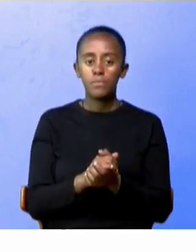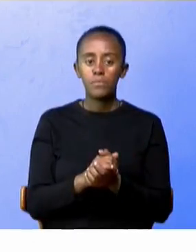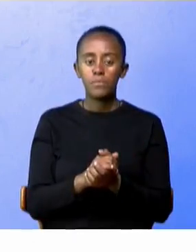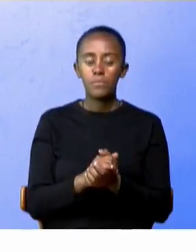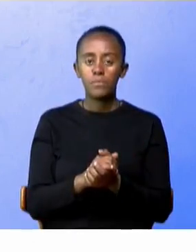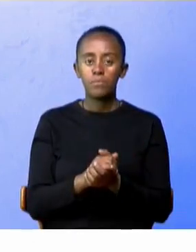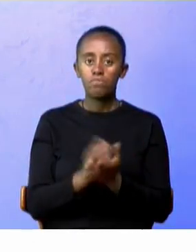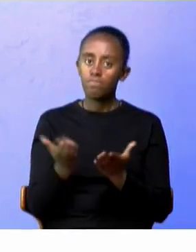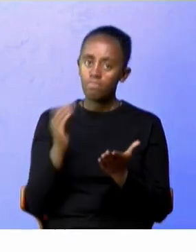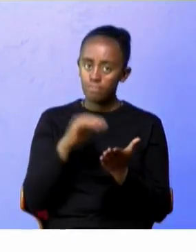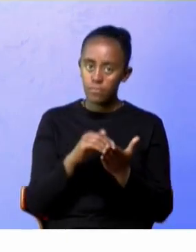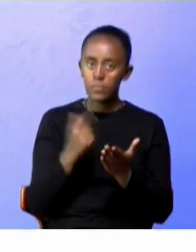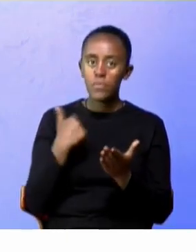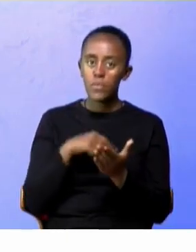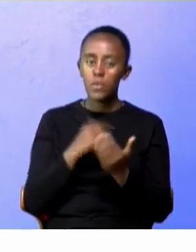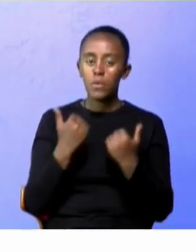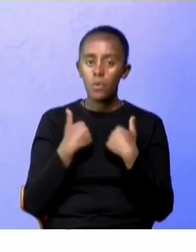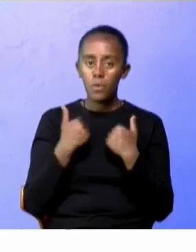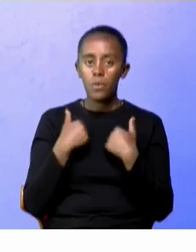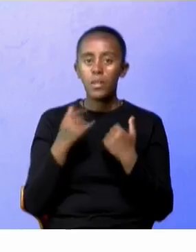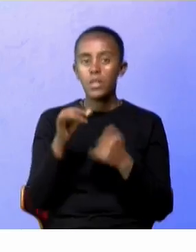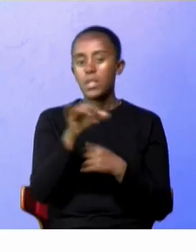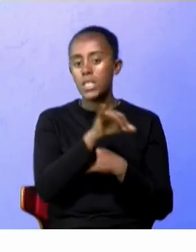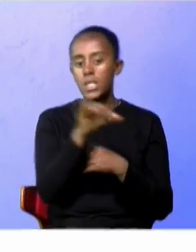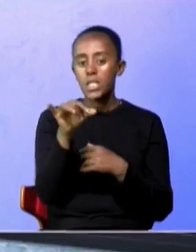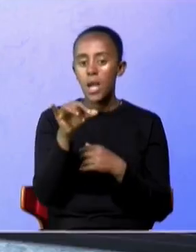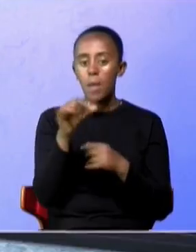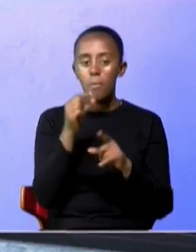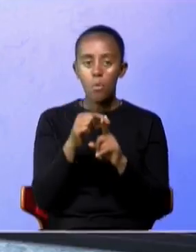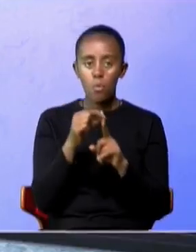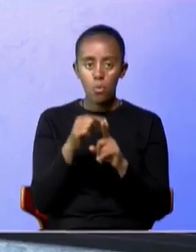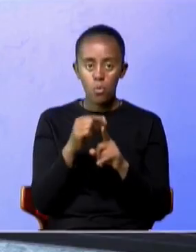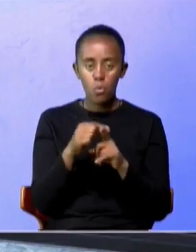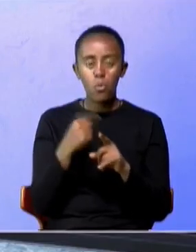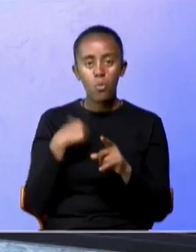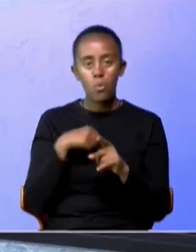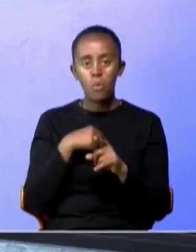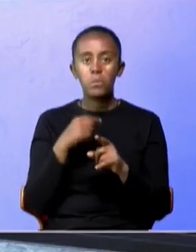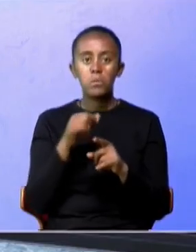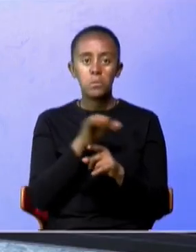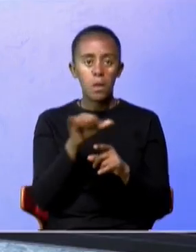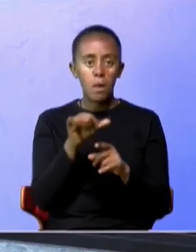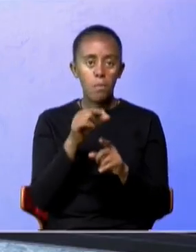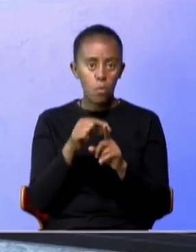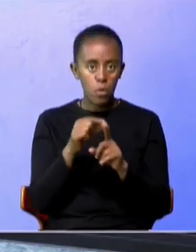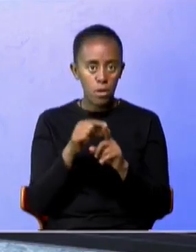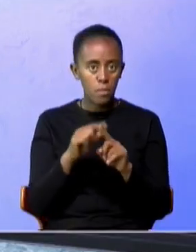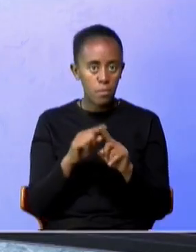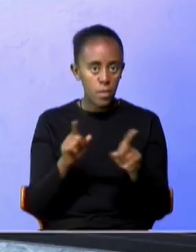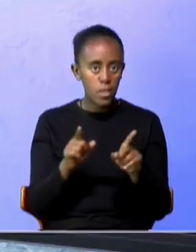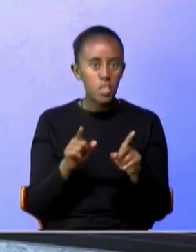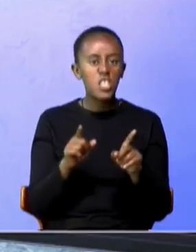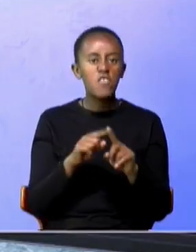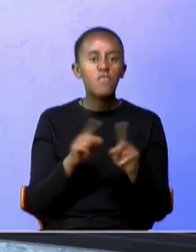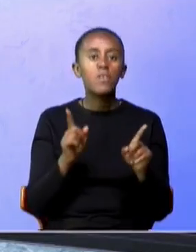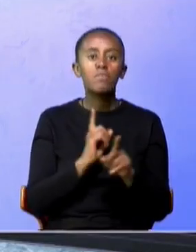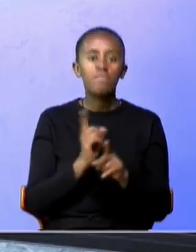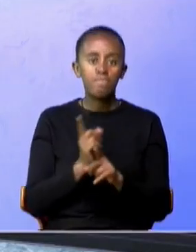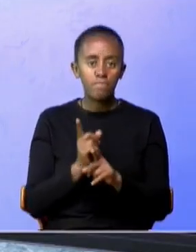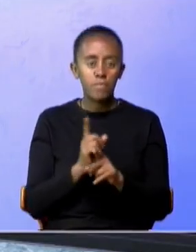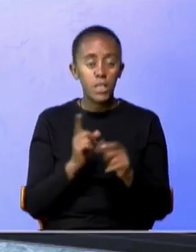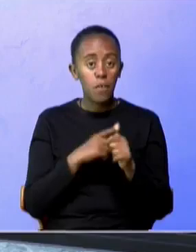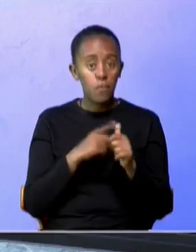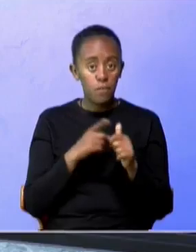So, again, we have the same word. We have the same word, but what makes it different? In the